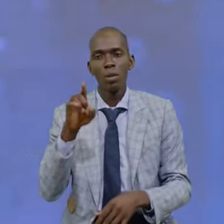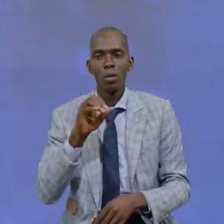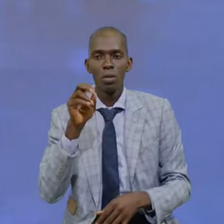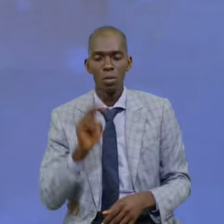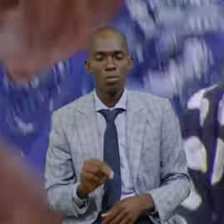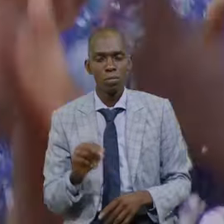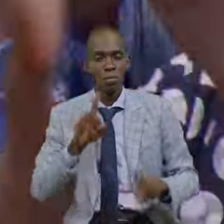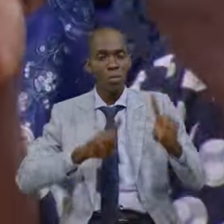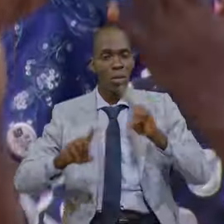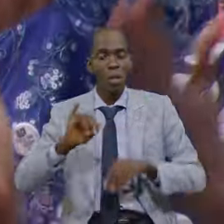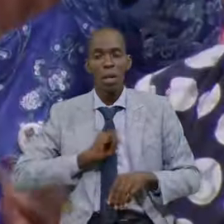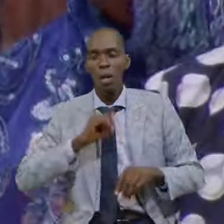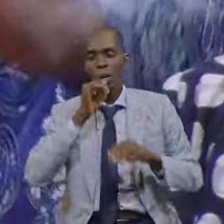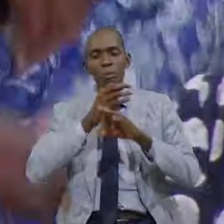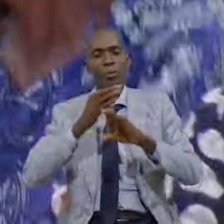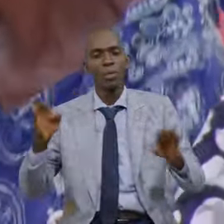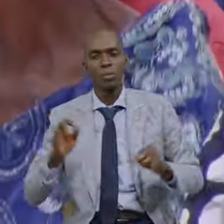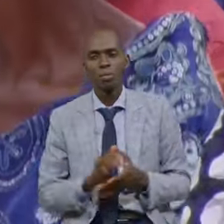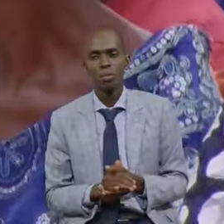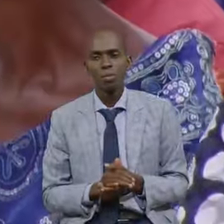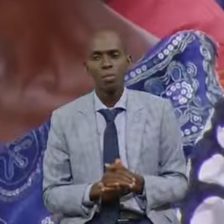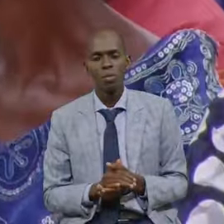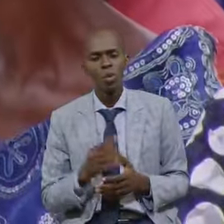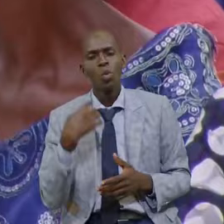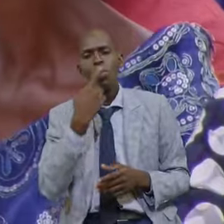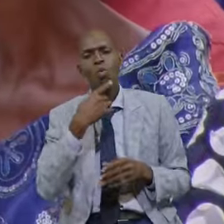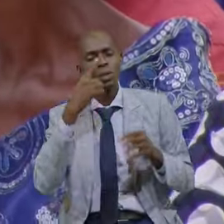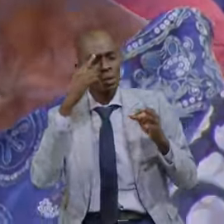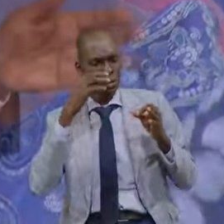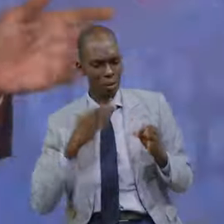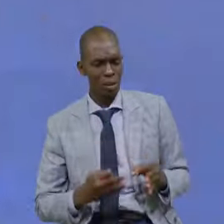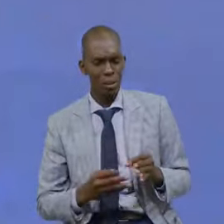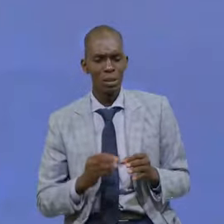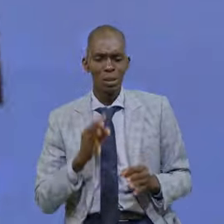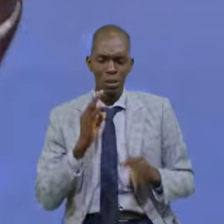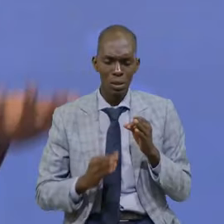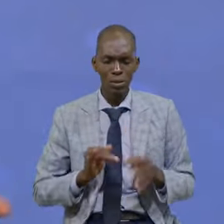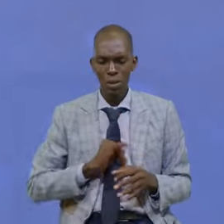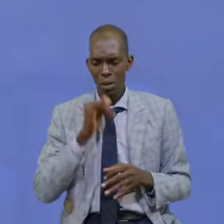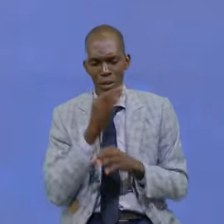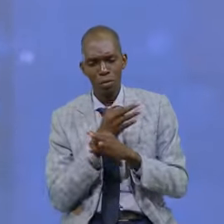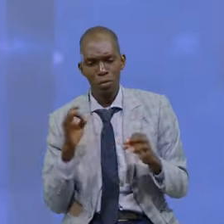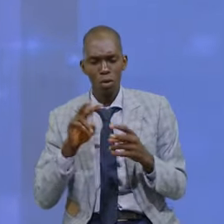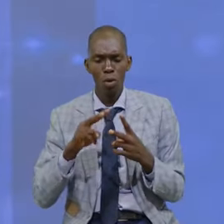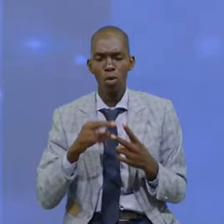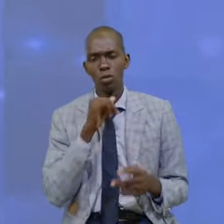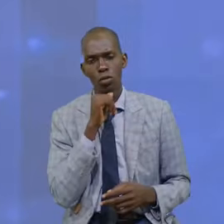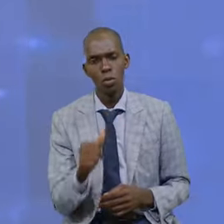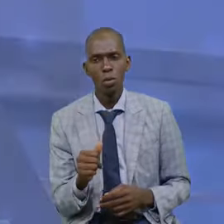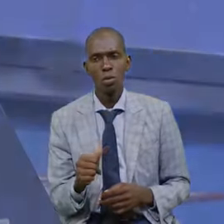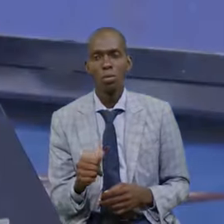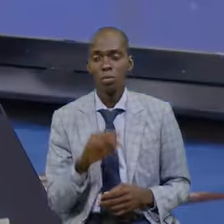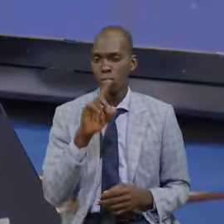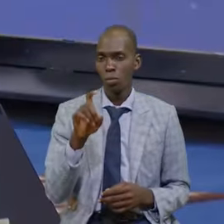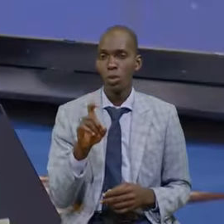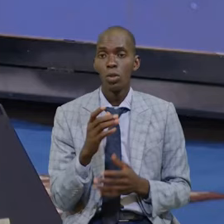free. Who determines whether I am free or not? Somebody says, Pastor, pray for